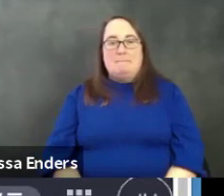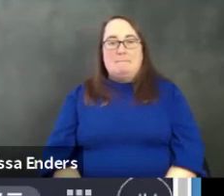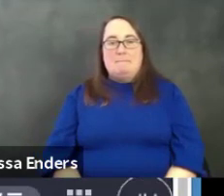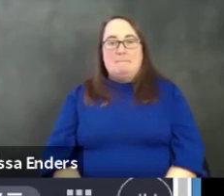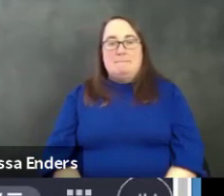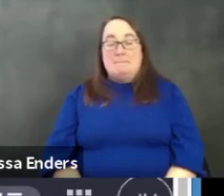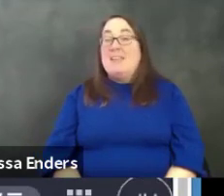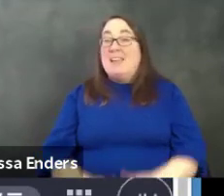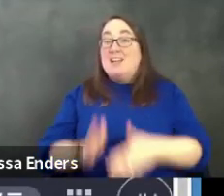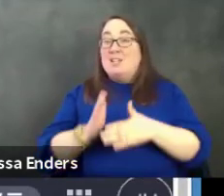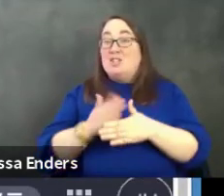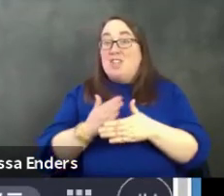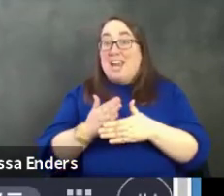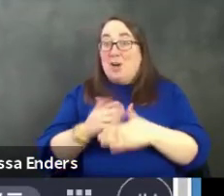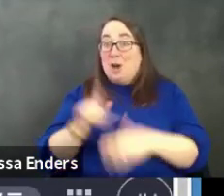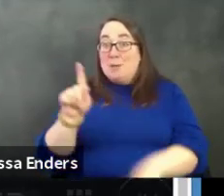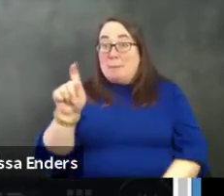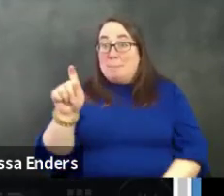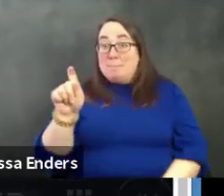Choose that share option